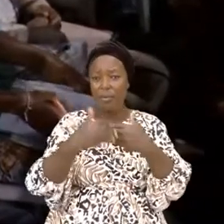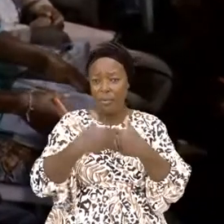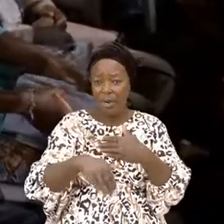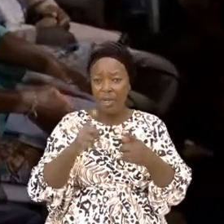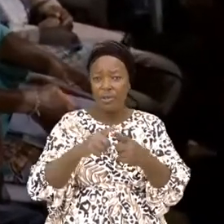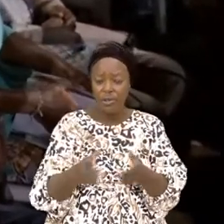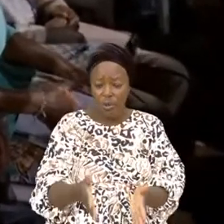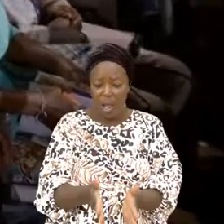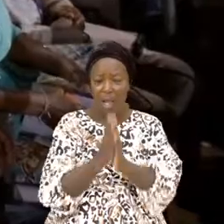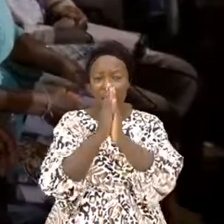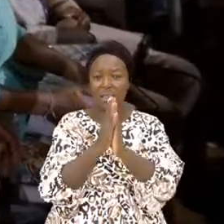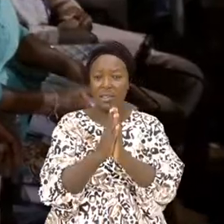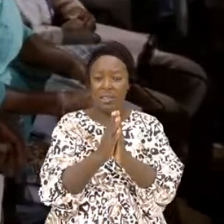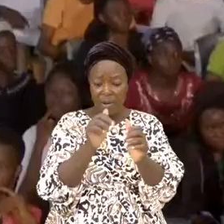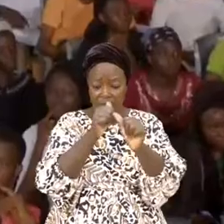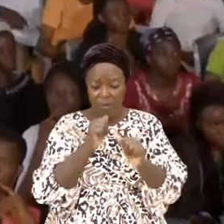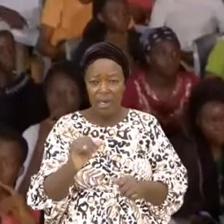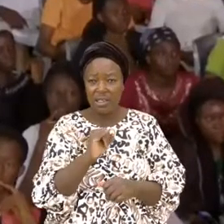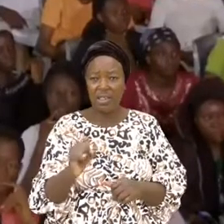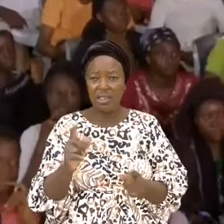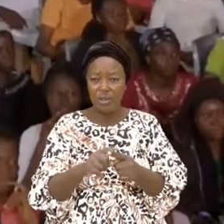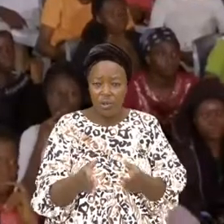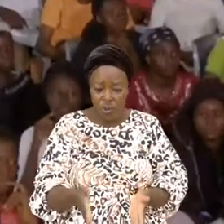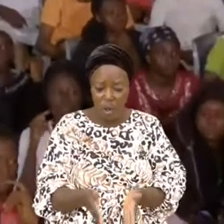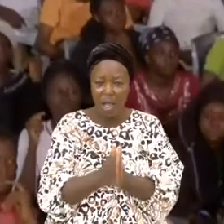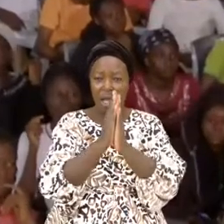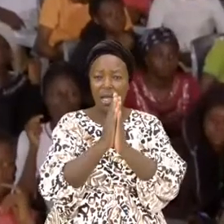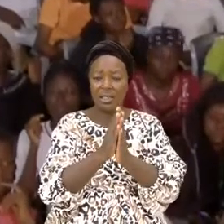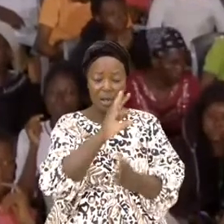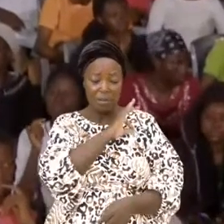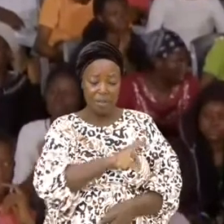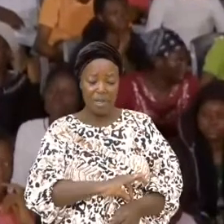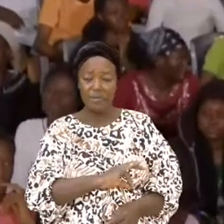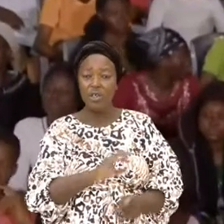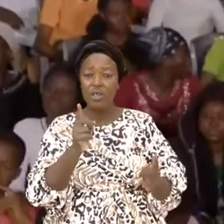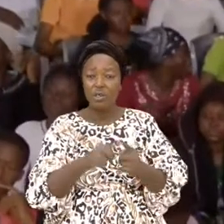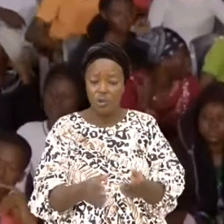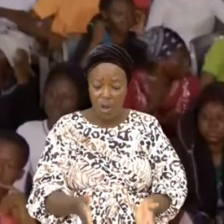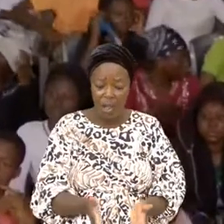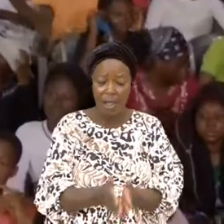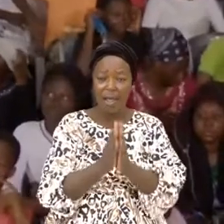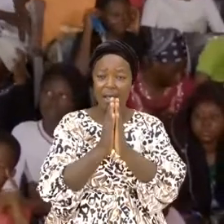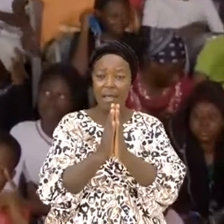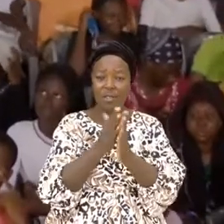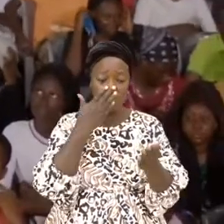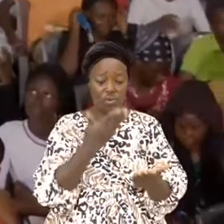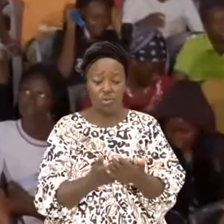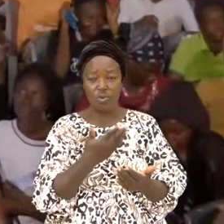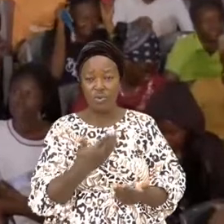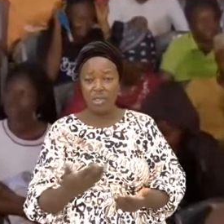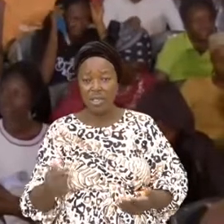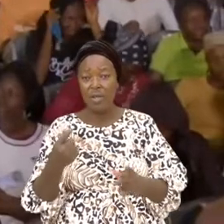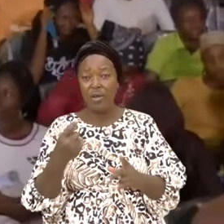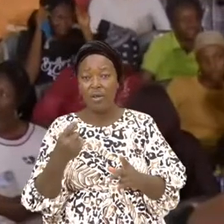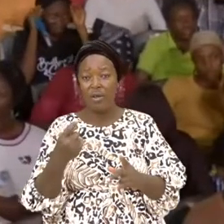ask blessing, to ask benefits, to ask good things from